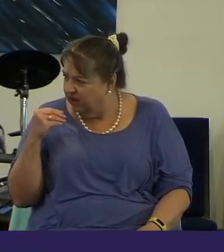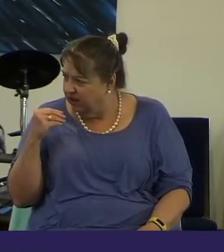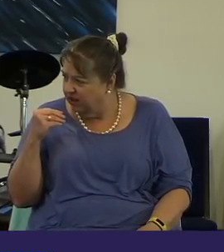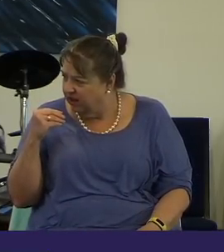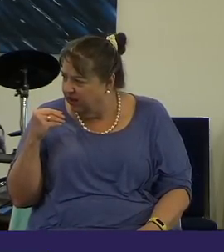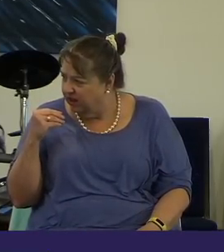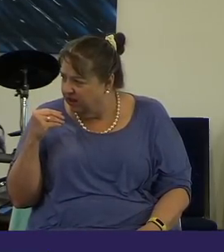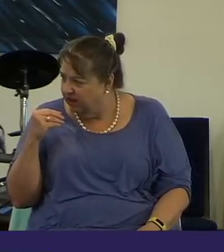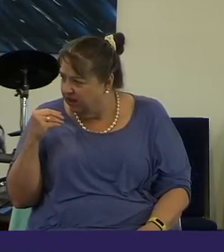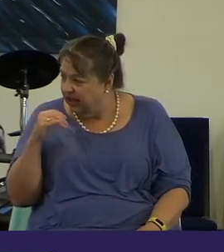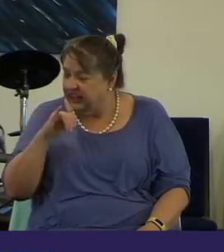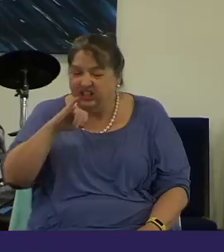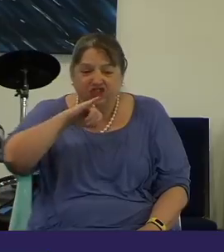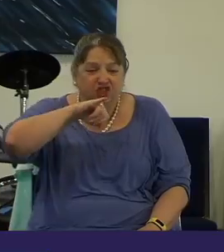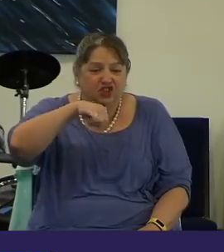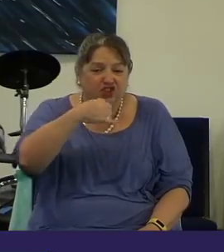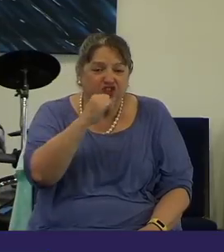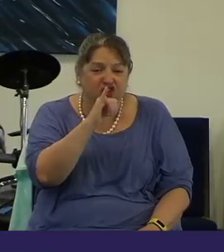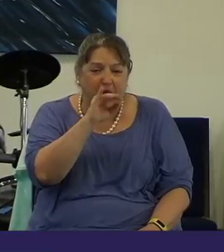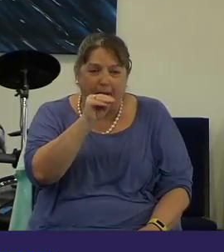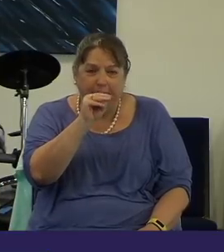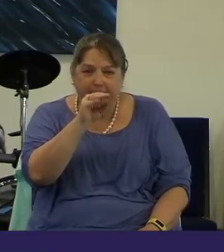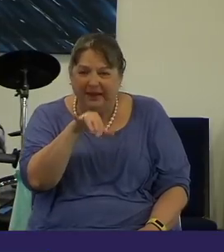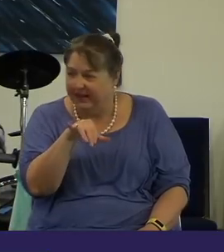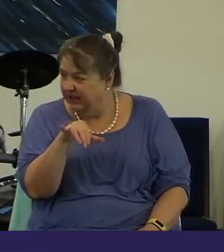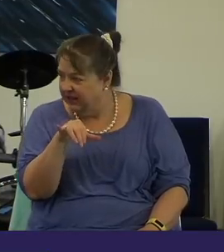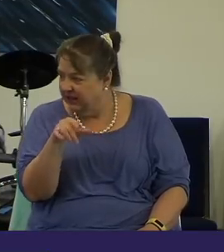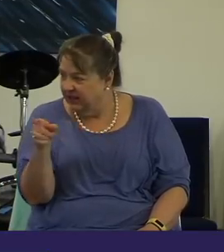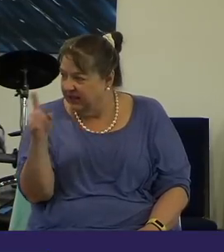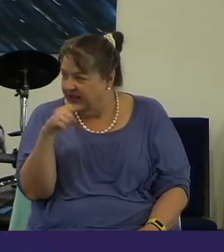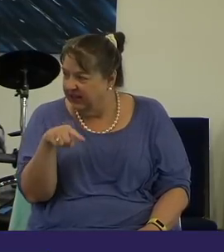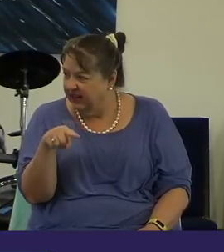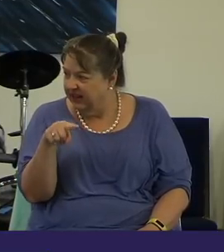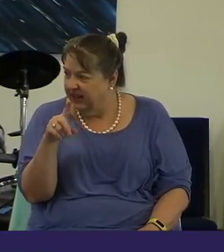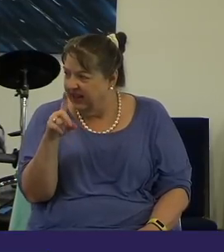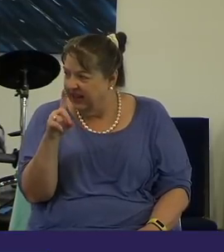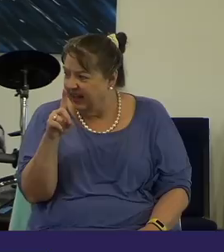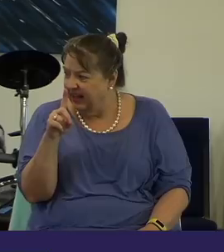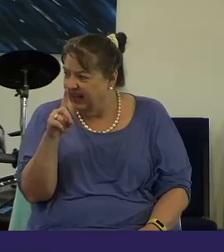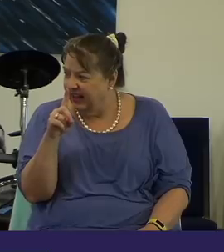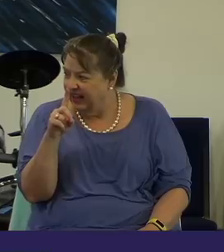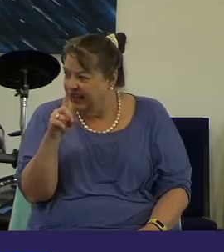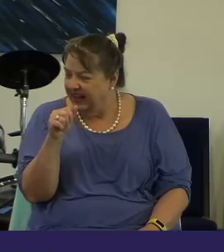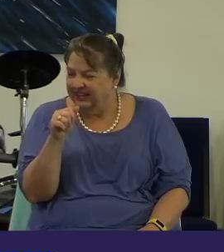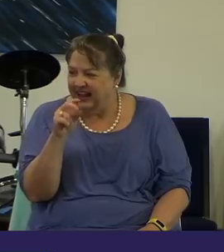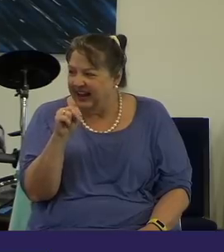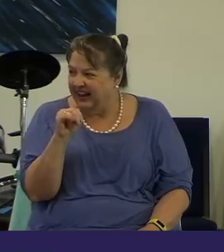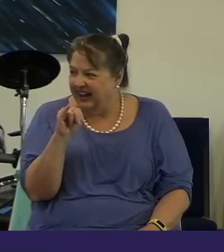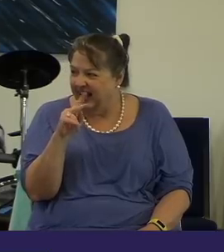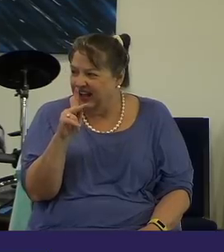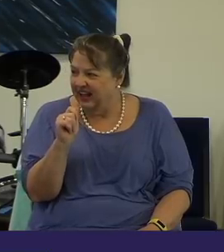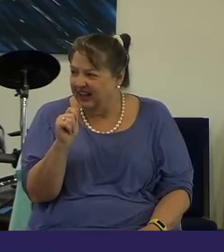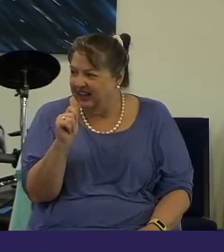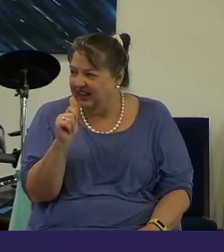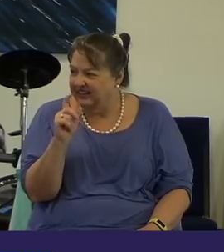Timmy or Jimmy, and I forgot your name. You got to say it louder than that.